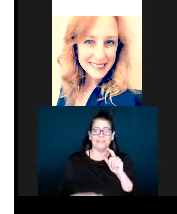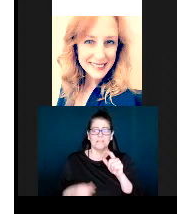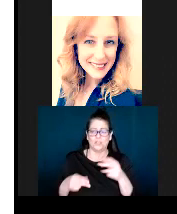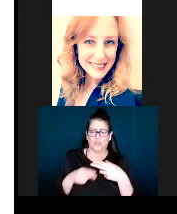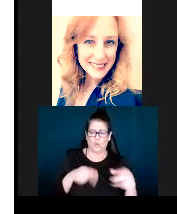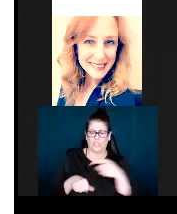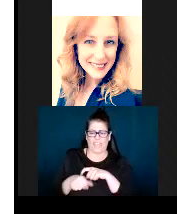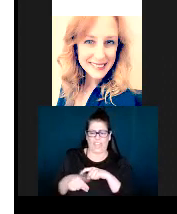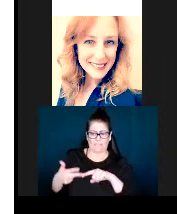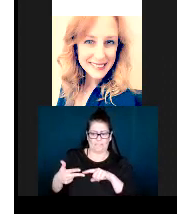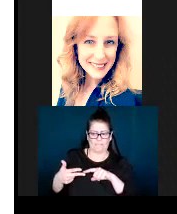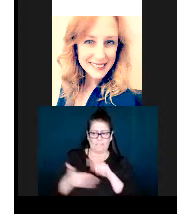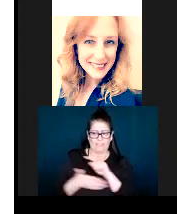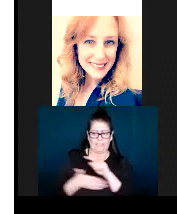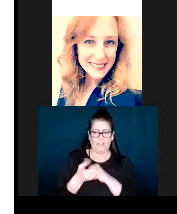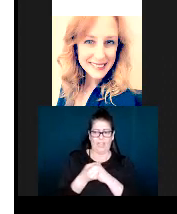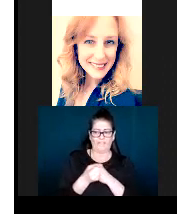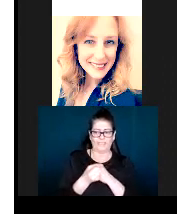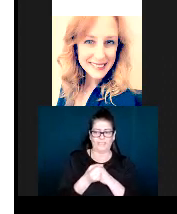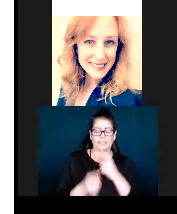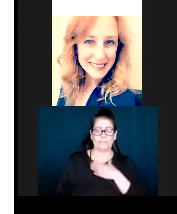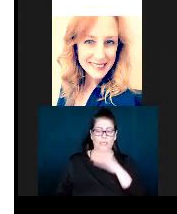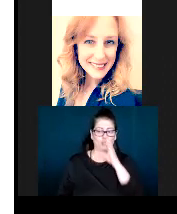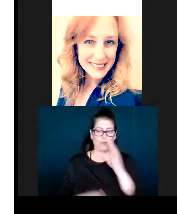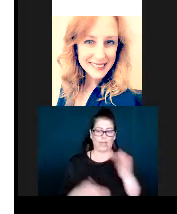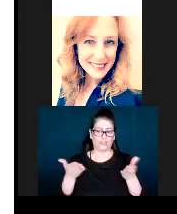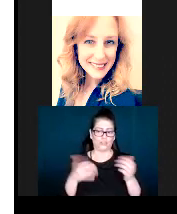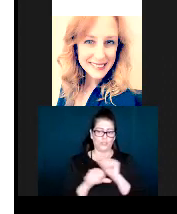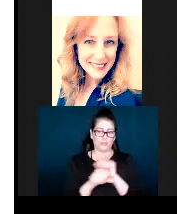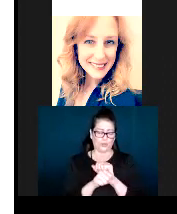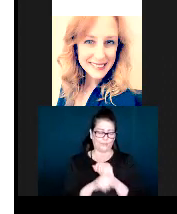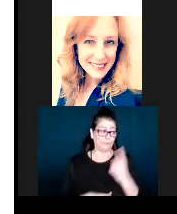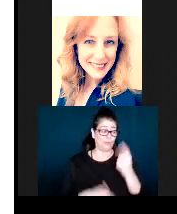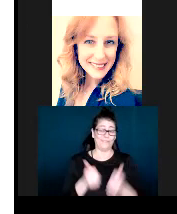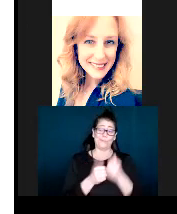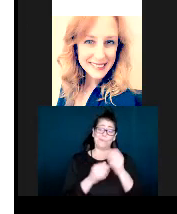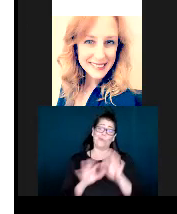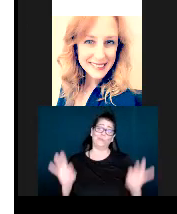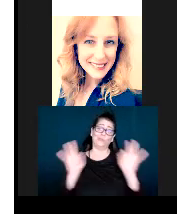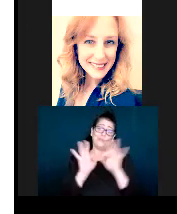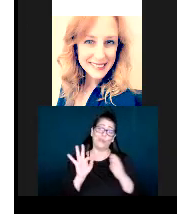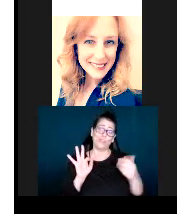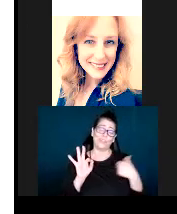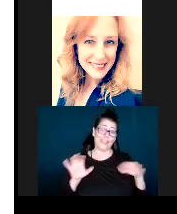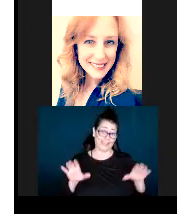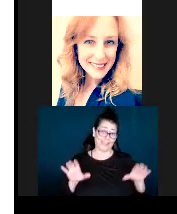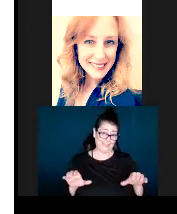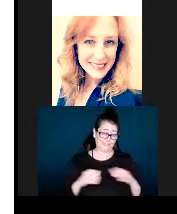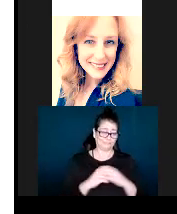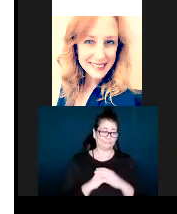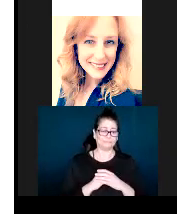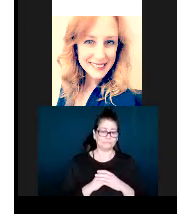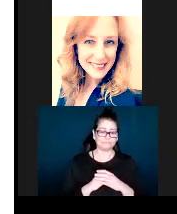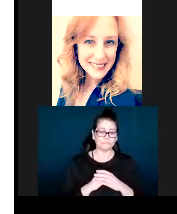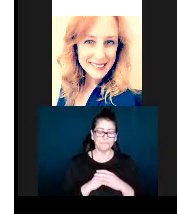do some legal advocacy in my direct service work. And one of the most important things I did as a legal advocate was